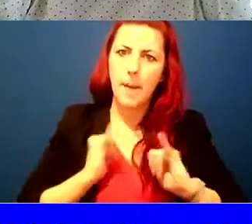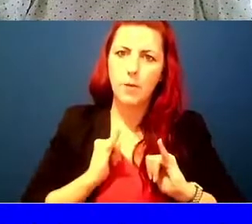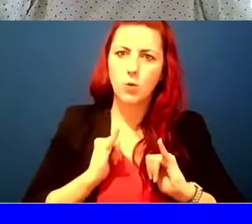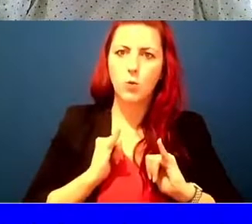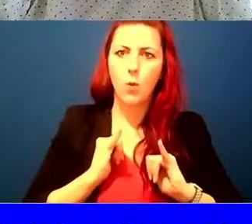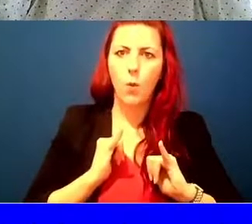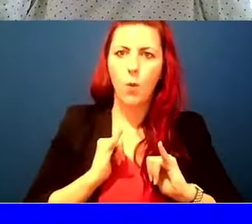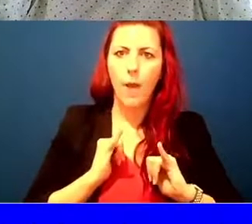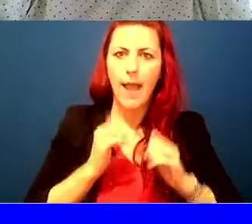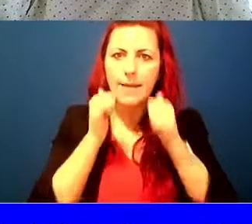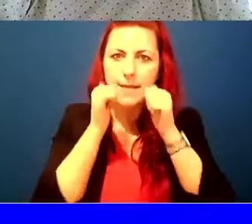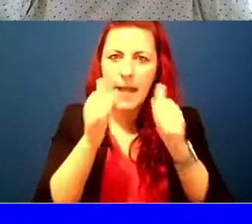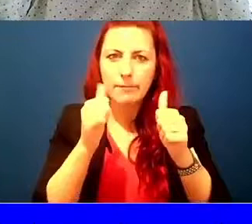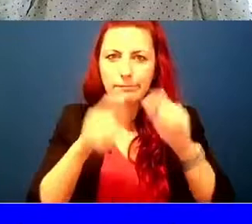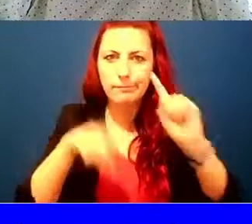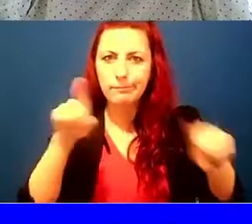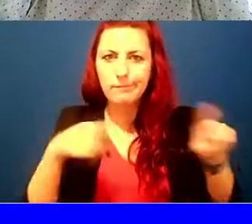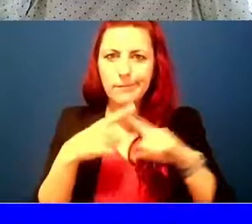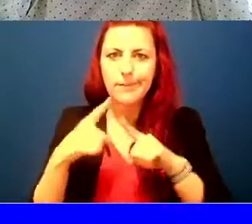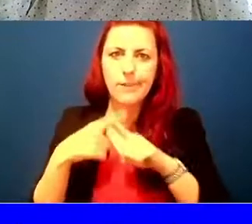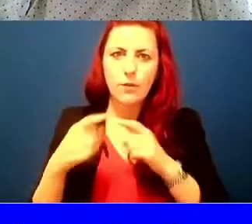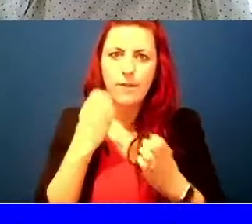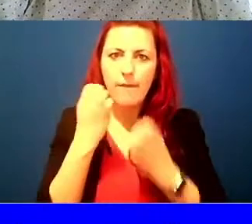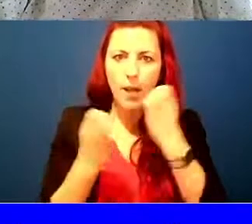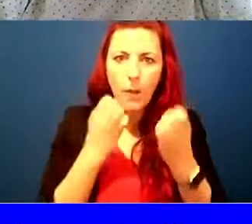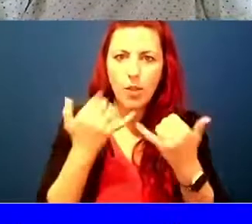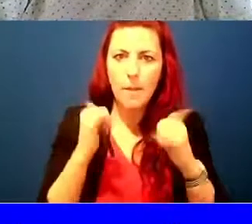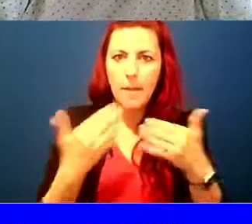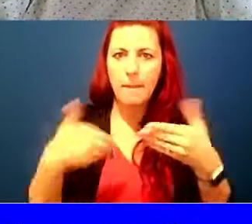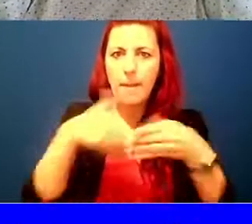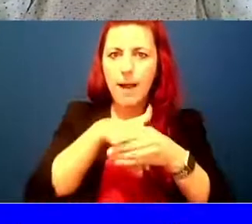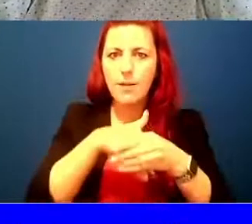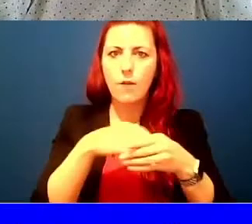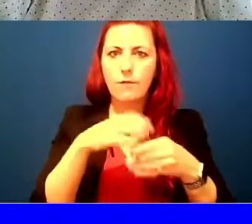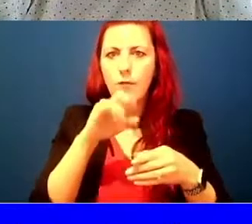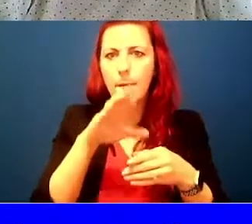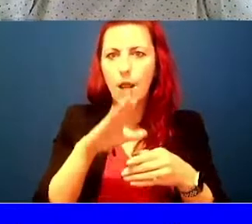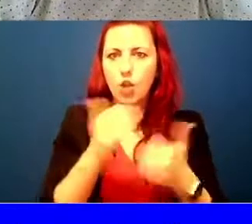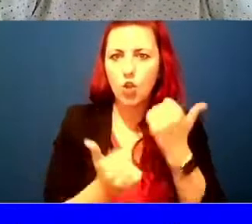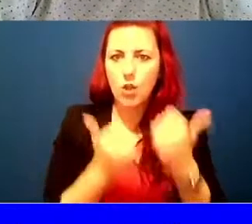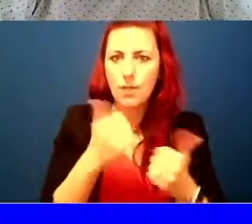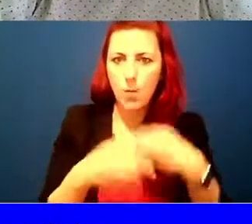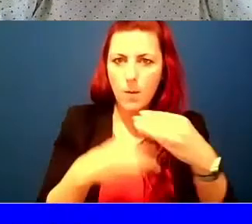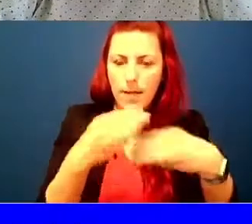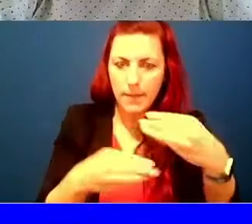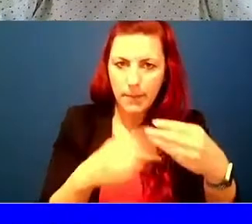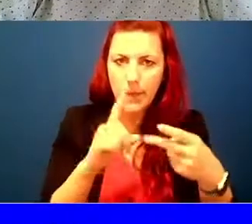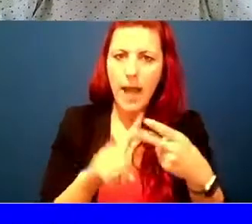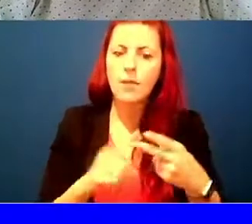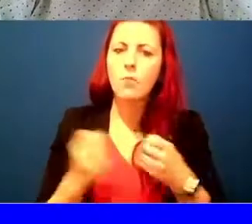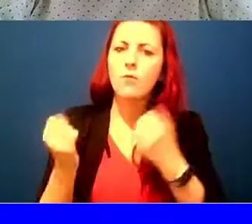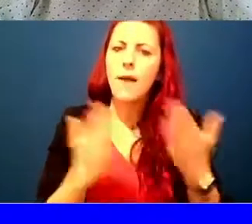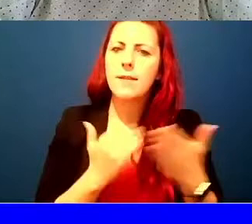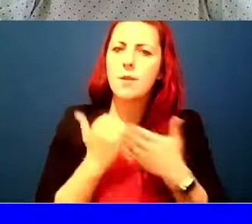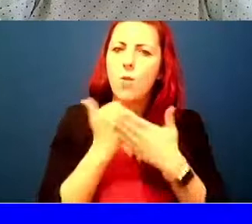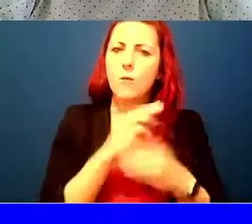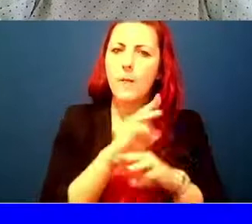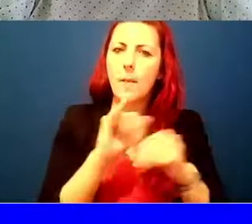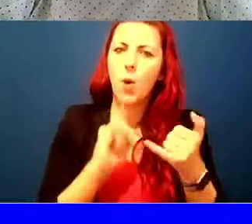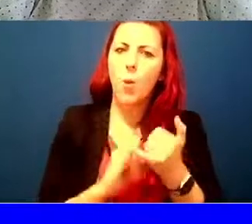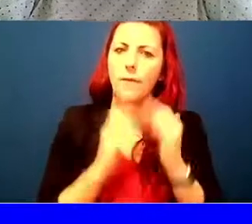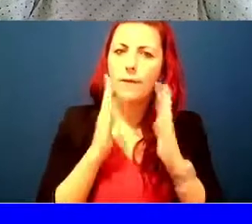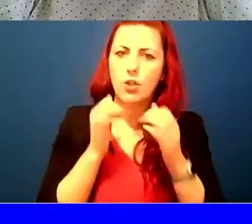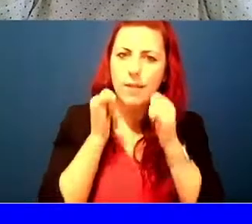that might be required as part of the criminal justice process. We do also provide some support to people who are attending court during hearings